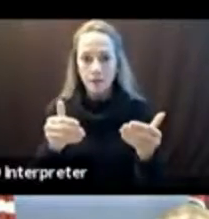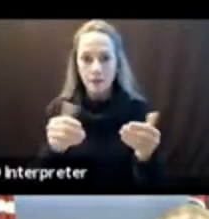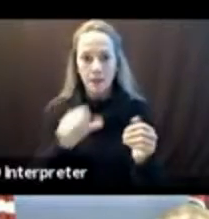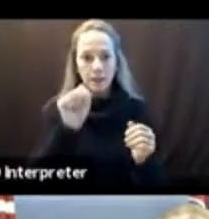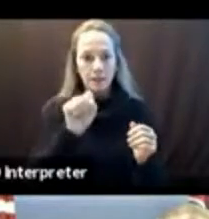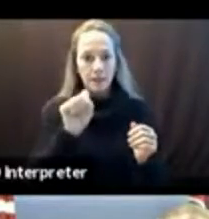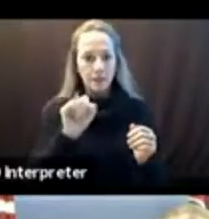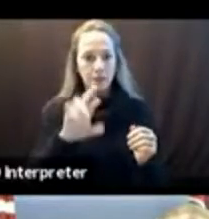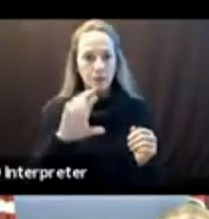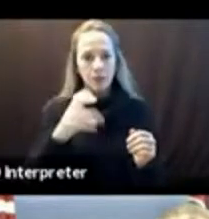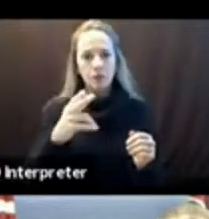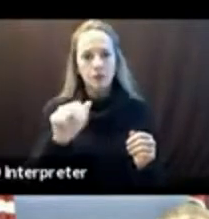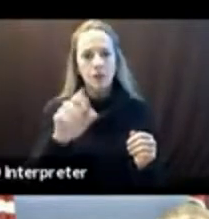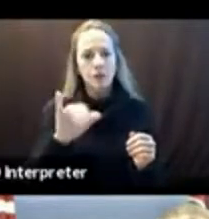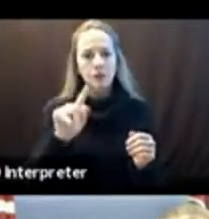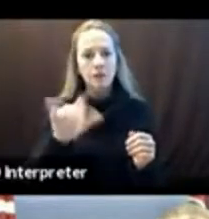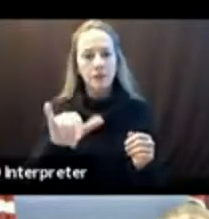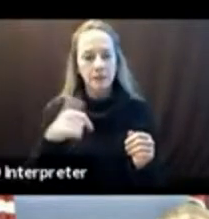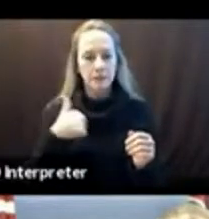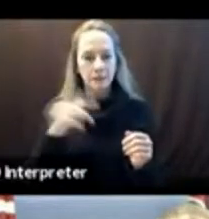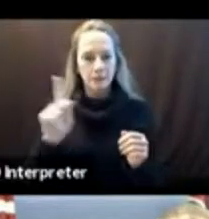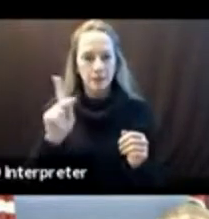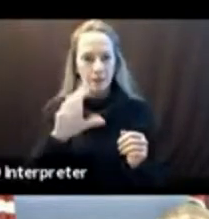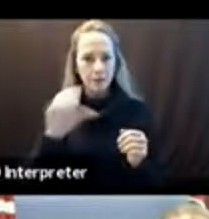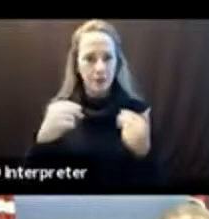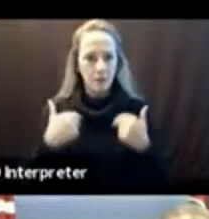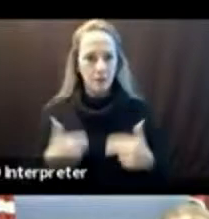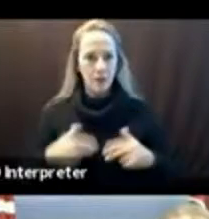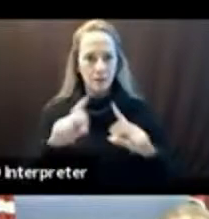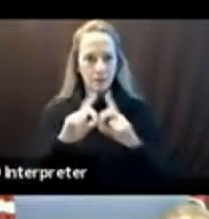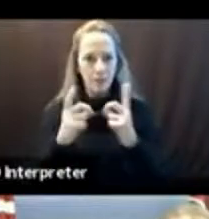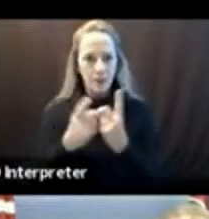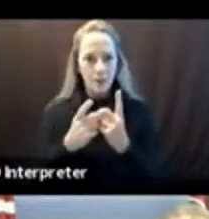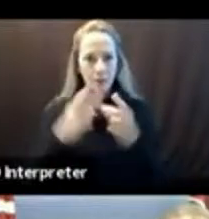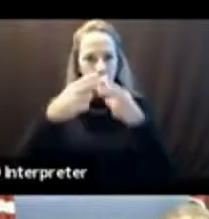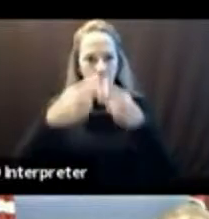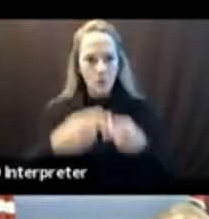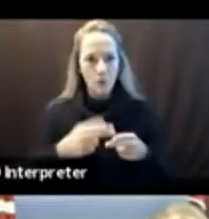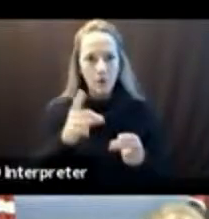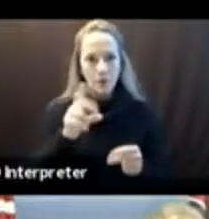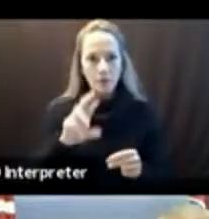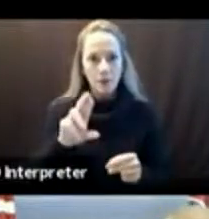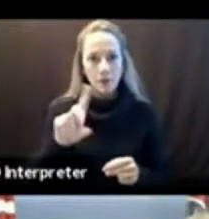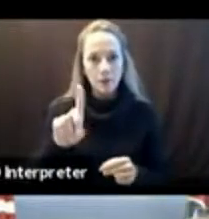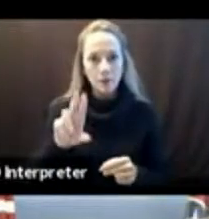This is Charity Menifee with Knox County Health Department. Dr. Drake, or doing the roll call. Dr. Drake?